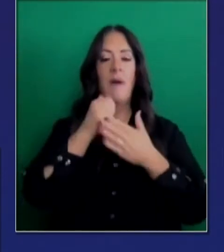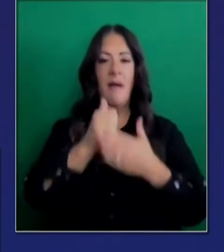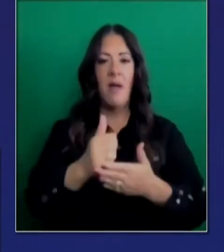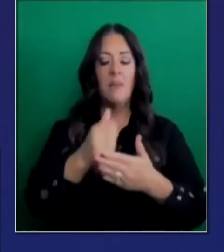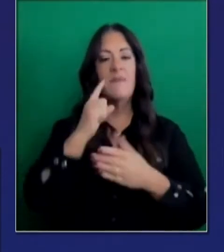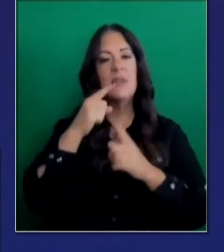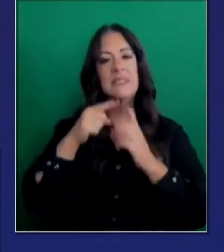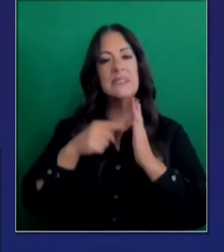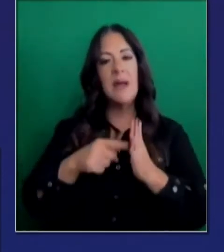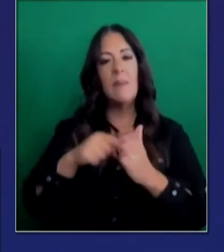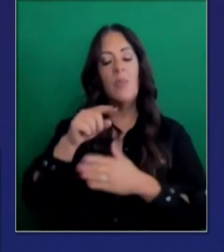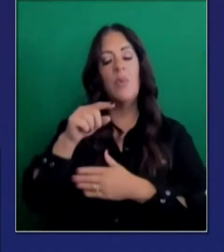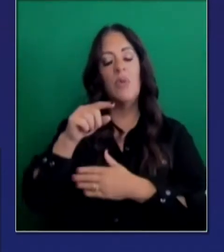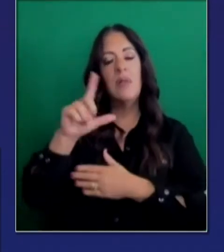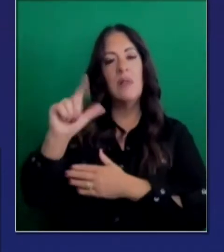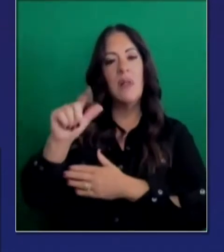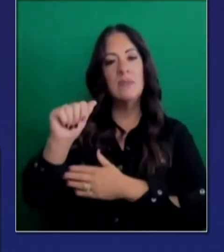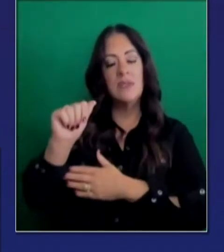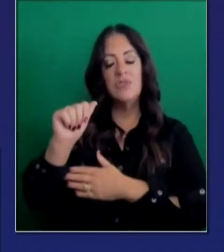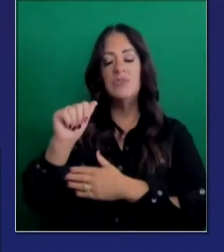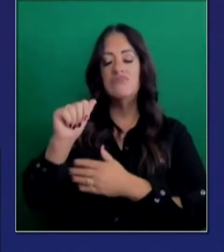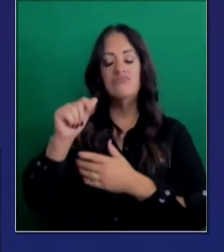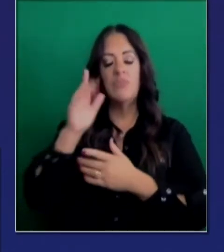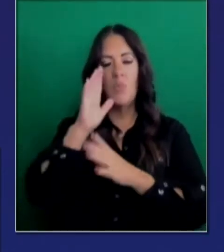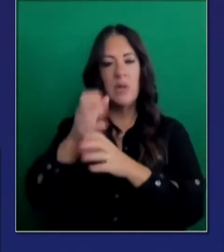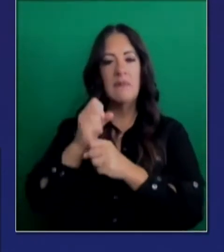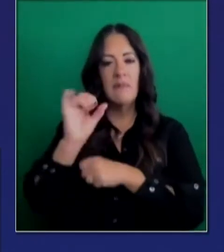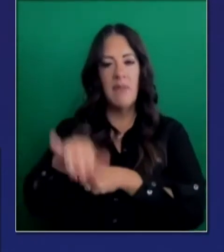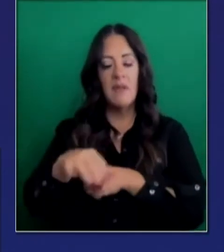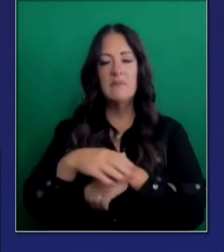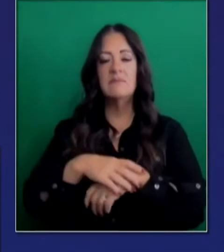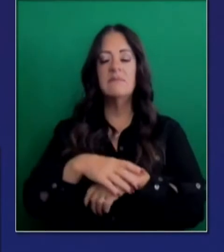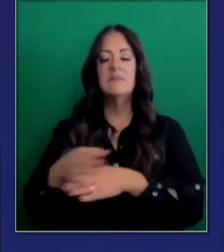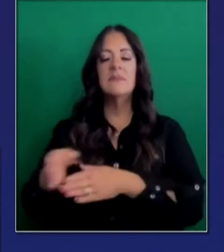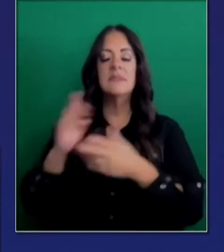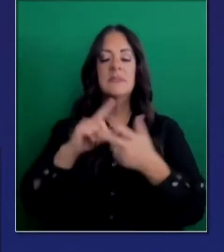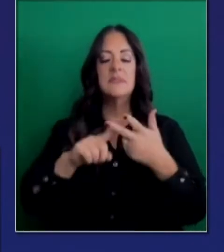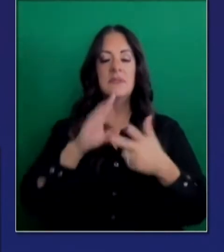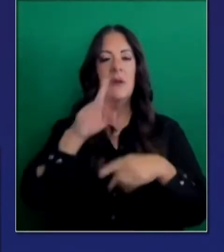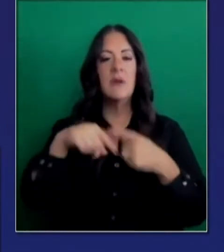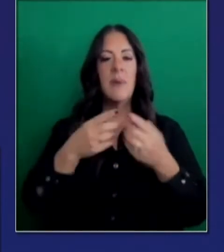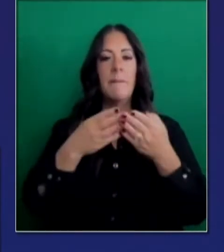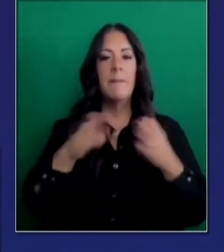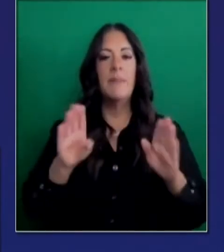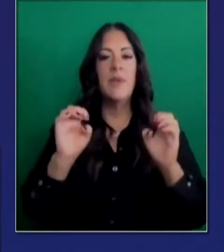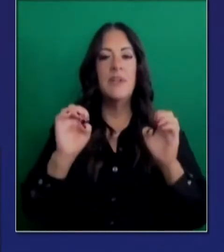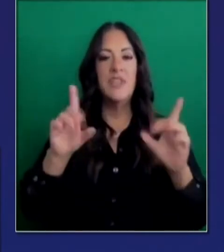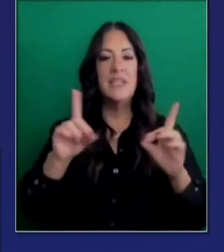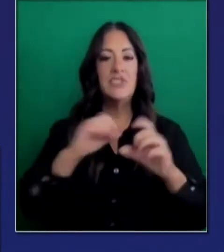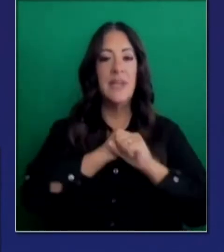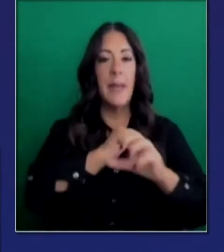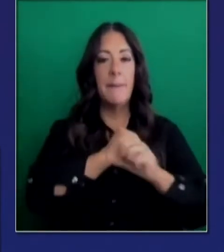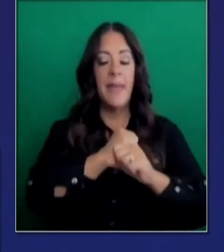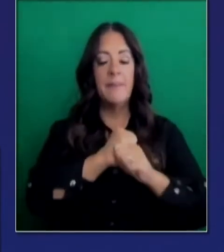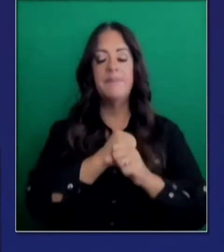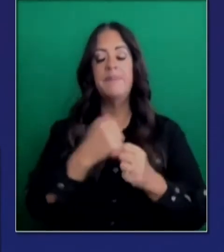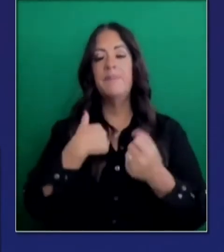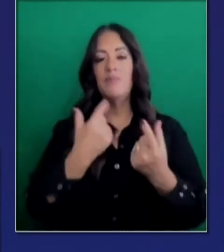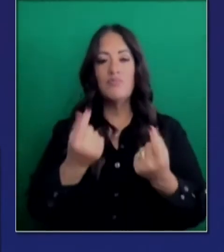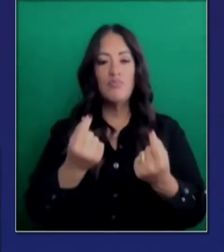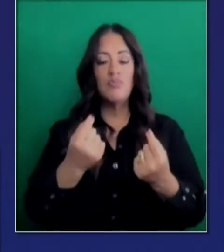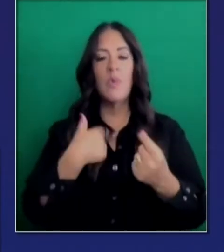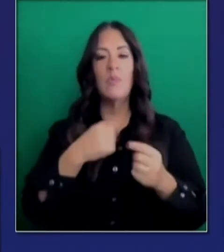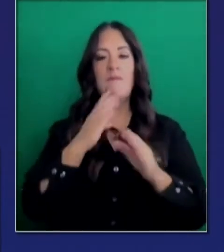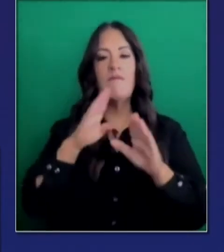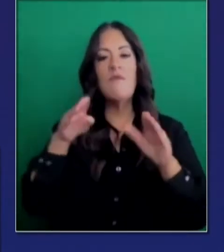appropriations. Public education campaign, I mentioned just a moment ago, we're focusing on the key message